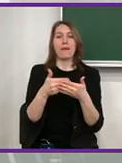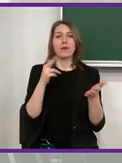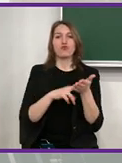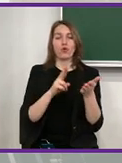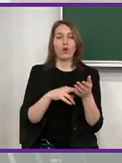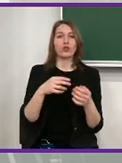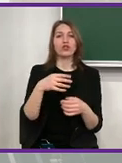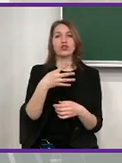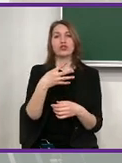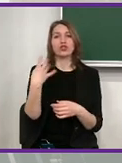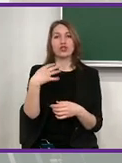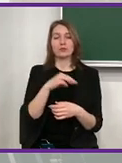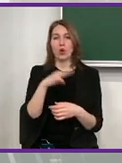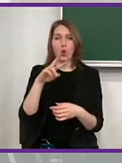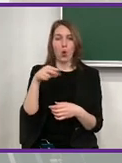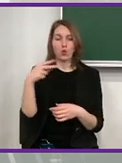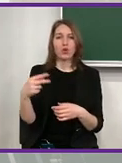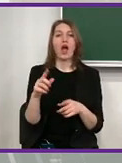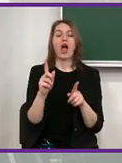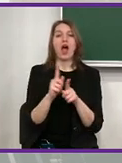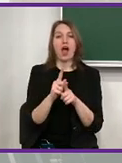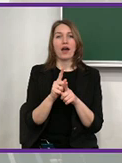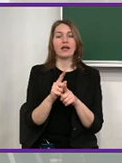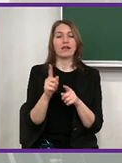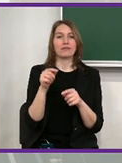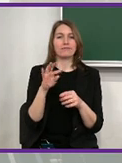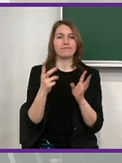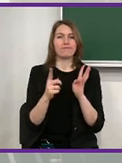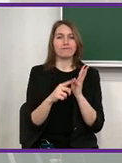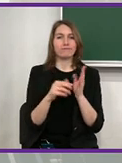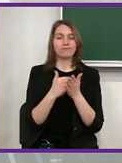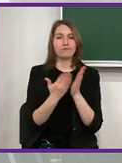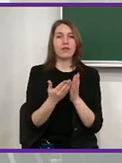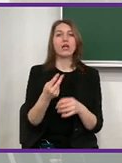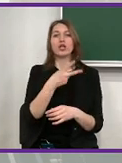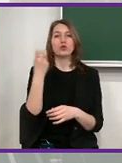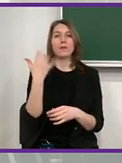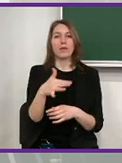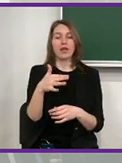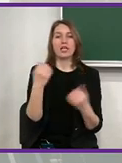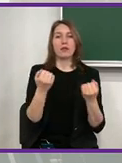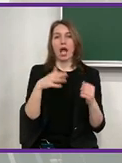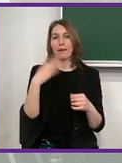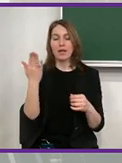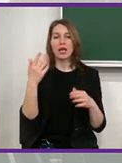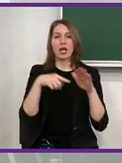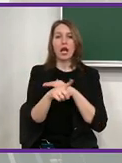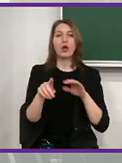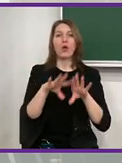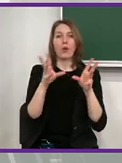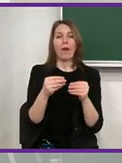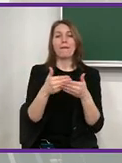be higher than 7.5 million euros and the total net turnover will be higher than 40 million